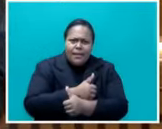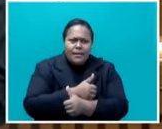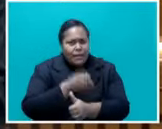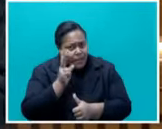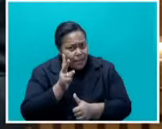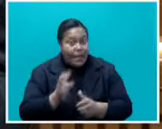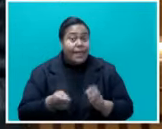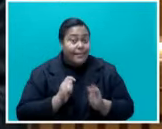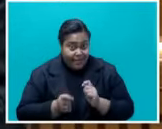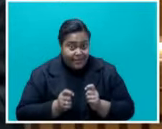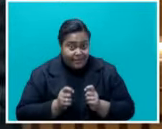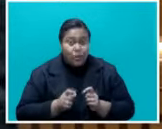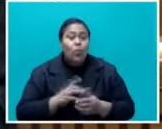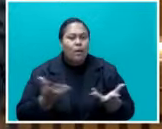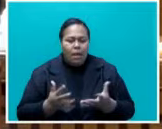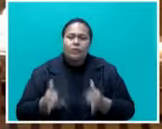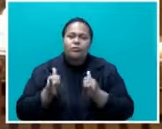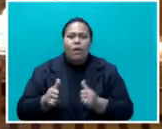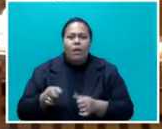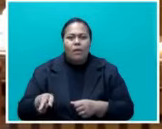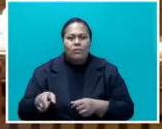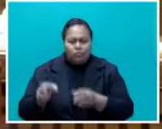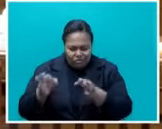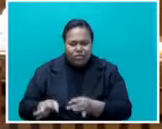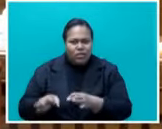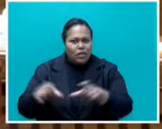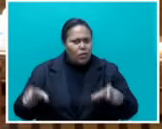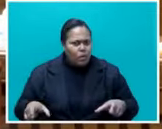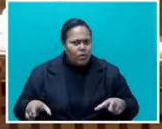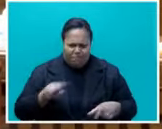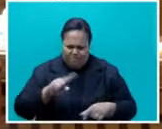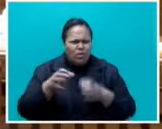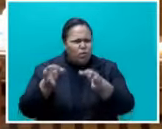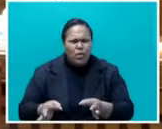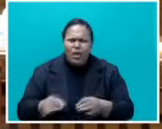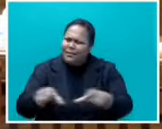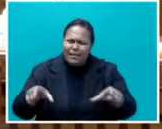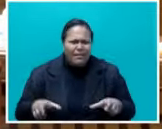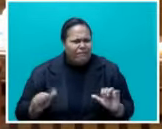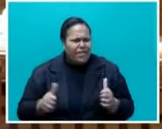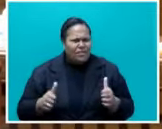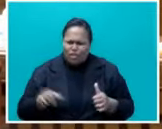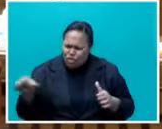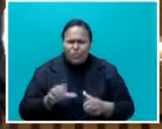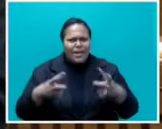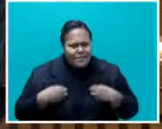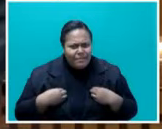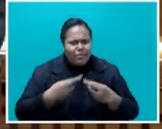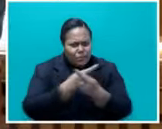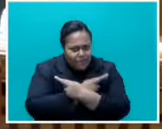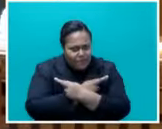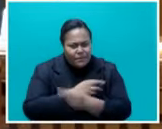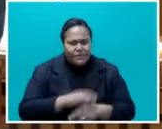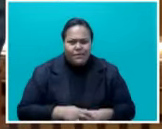tested in the judgment. And they were found wanting. They should respect that. And I think the Honourable